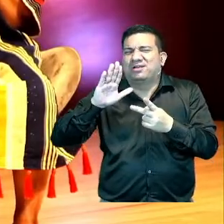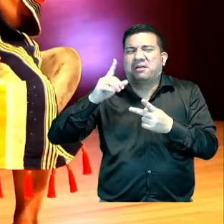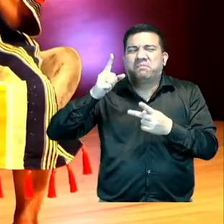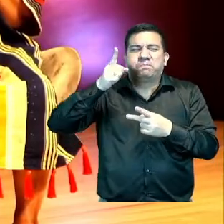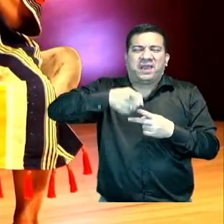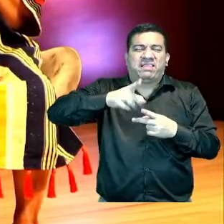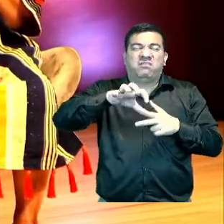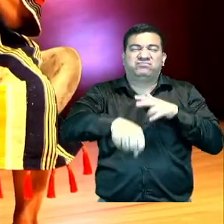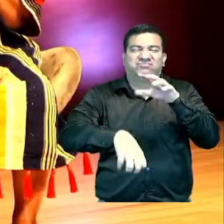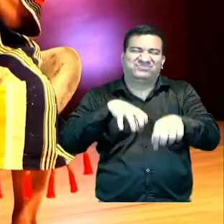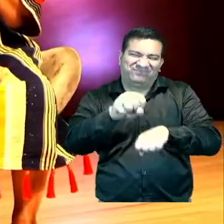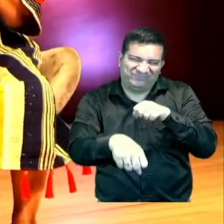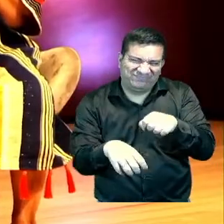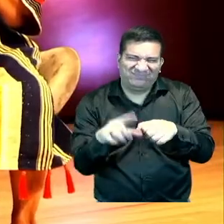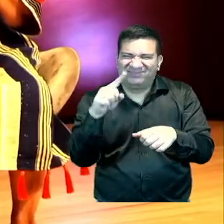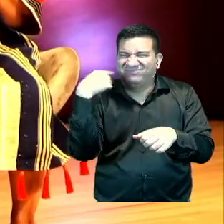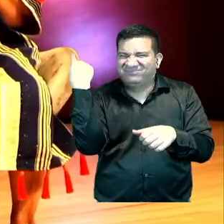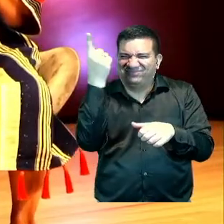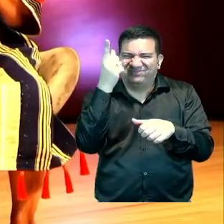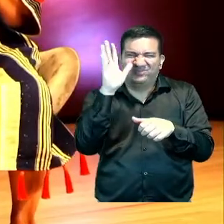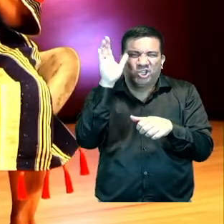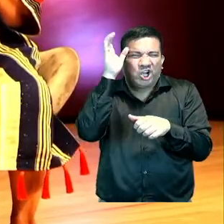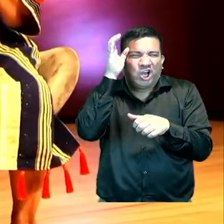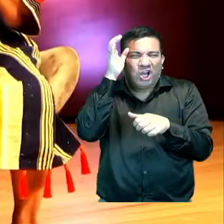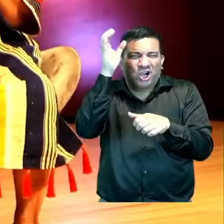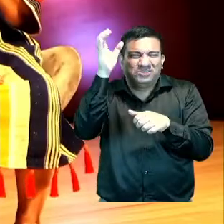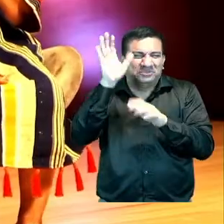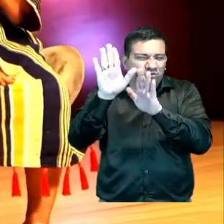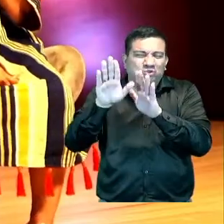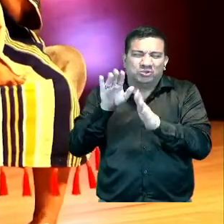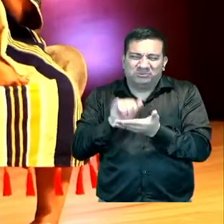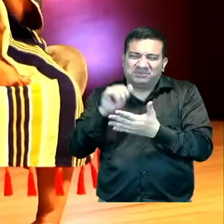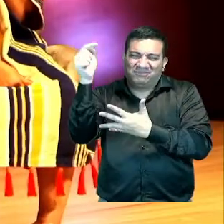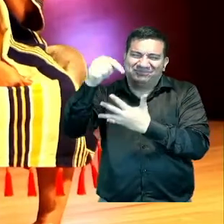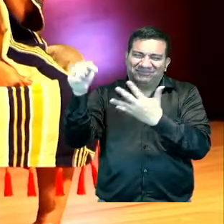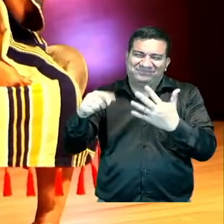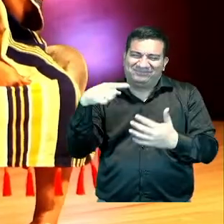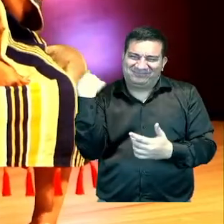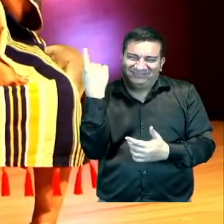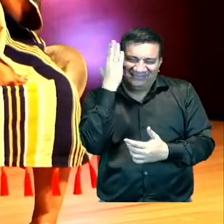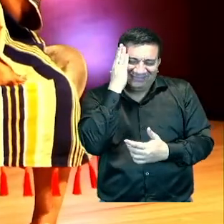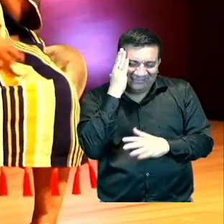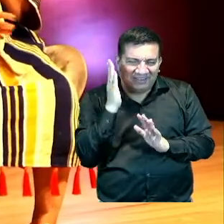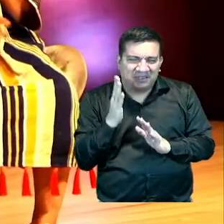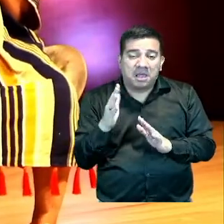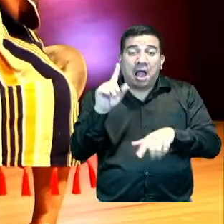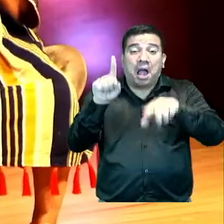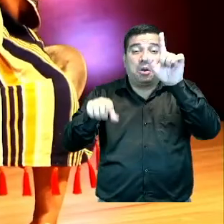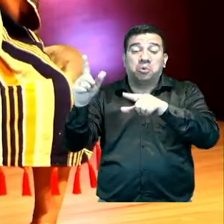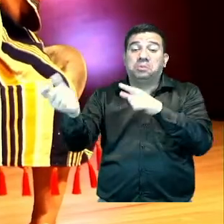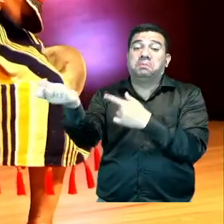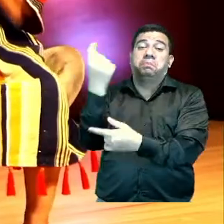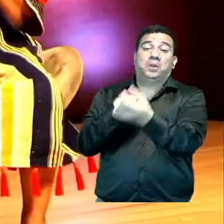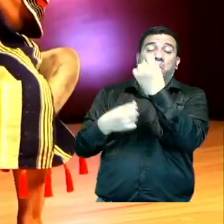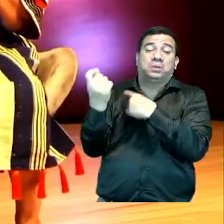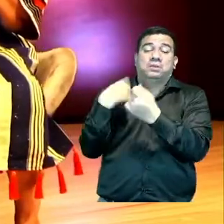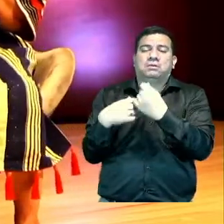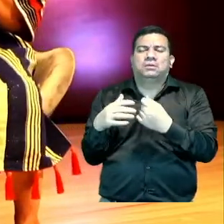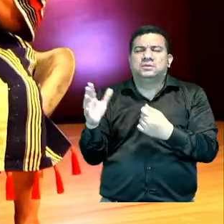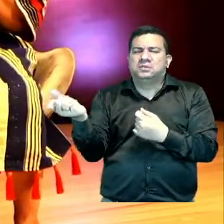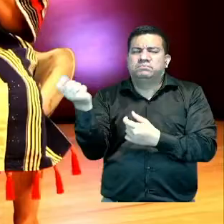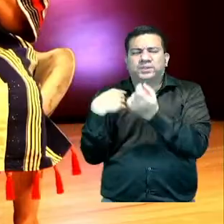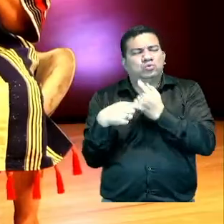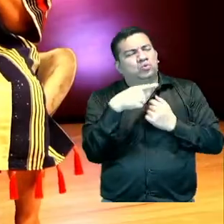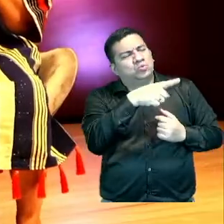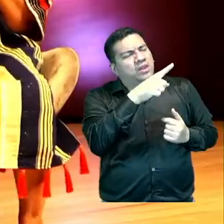find ourselves in. When people ask me as an African, how do you feel about what